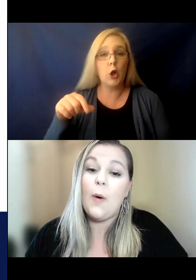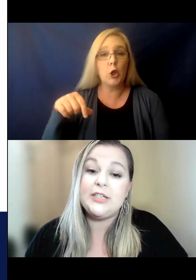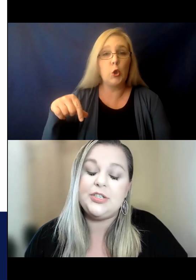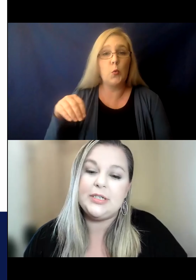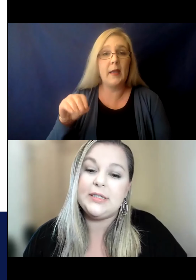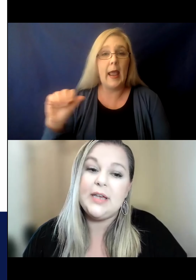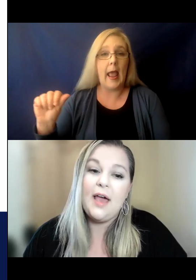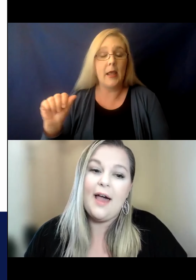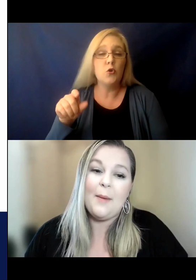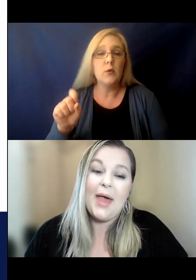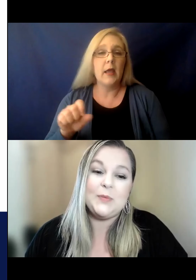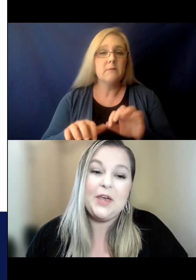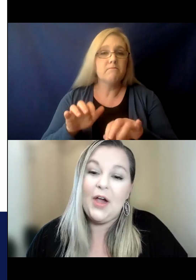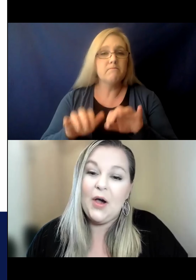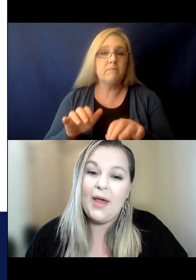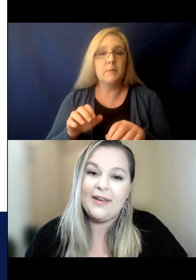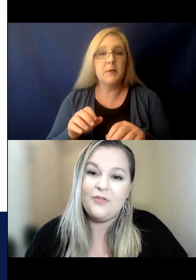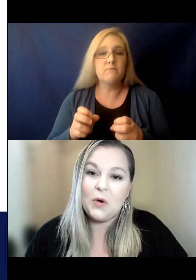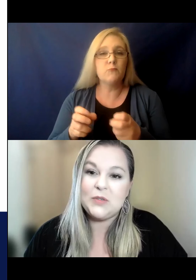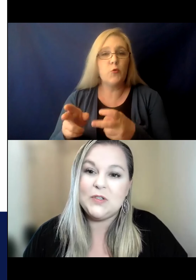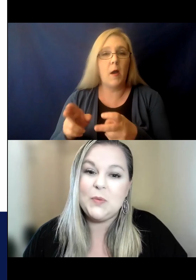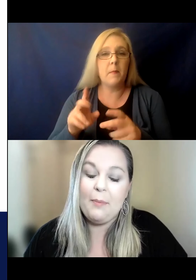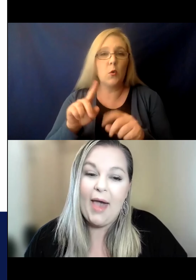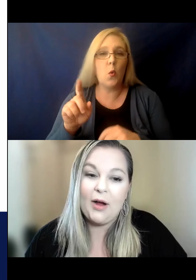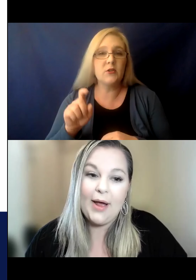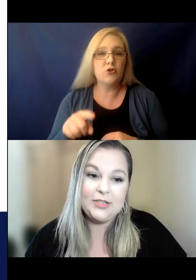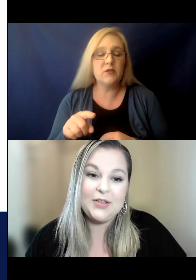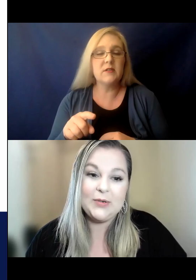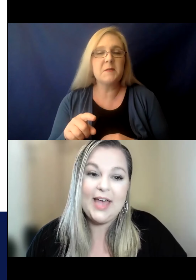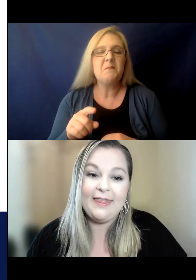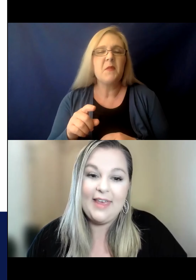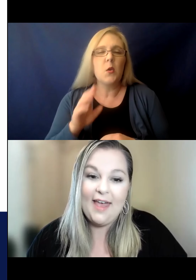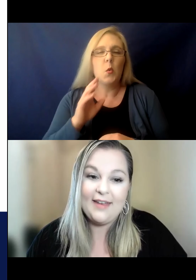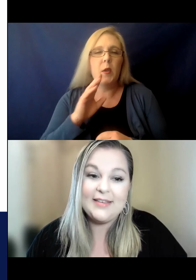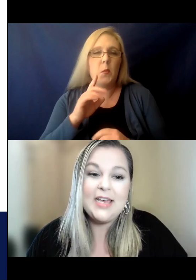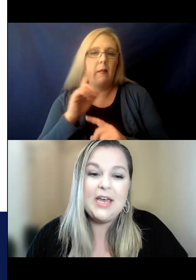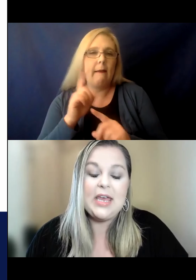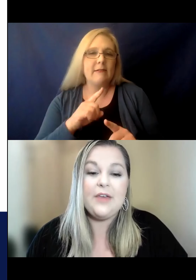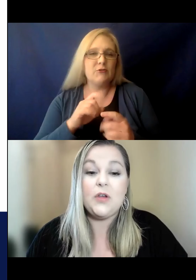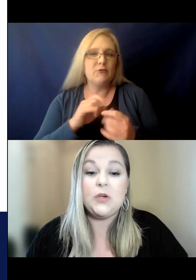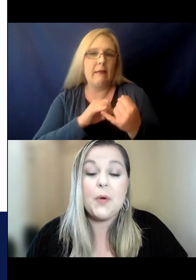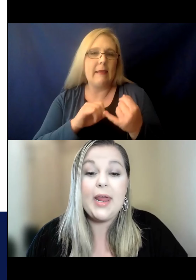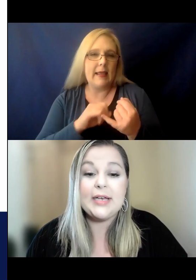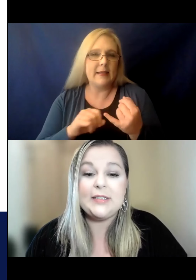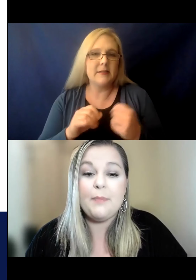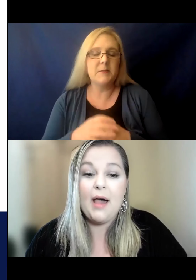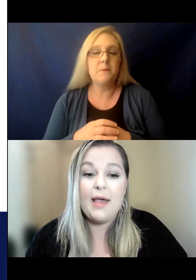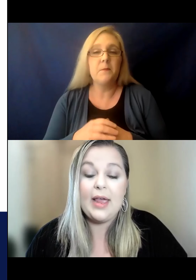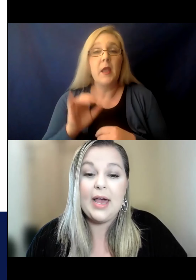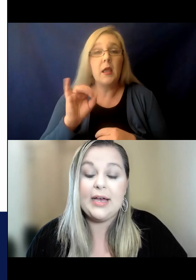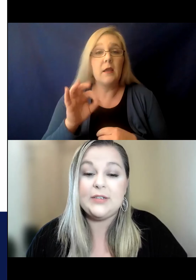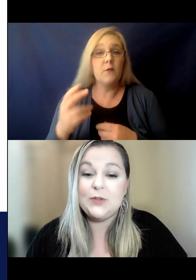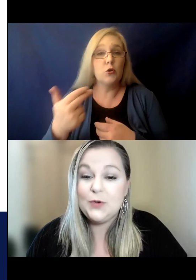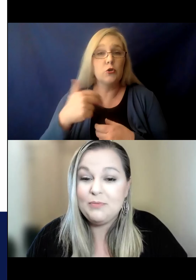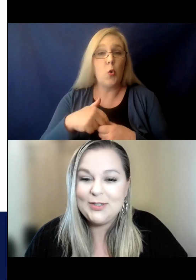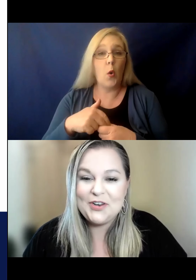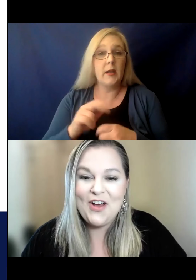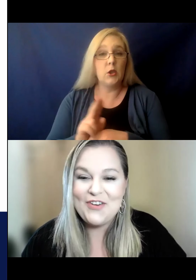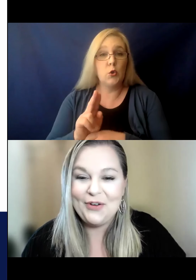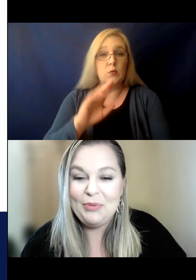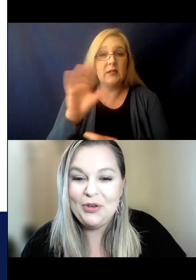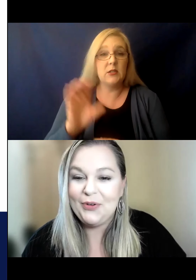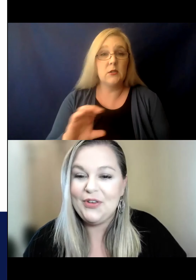in your questions as we go. And of course, we'll swing back around to those at the end. If you're joining us by Zoom,